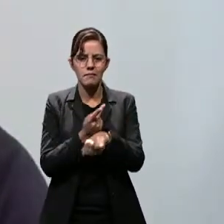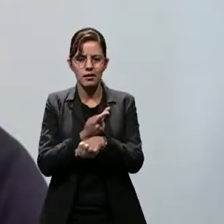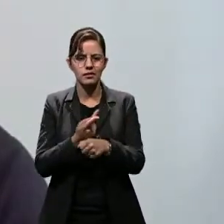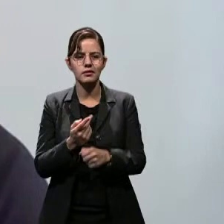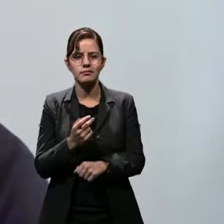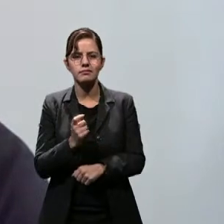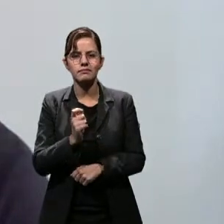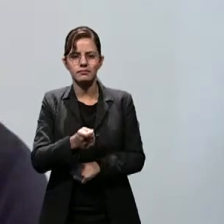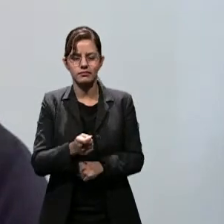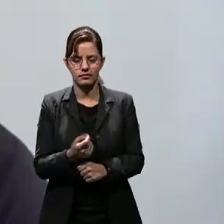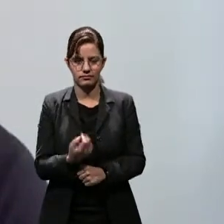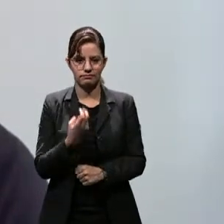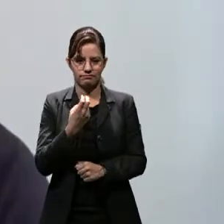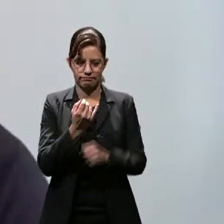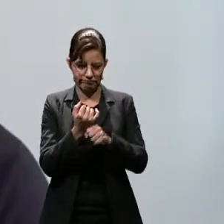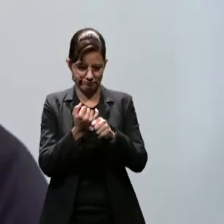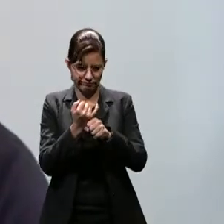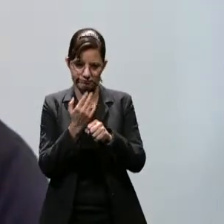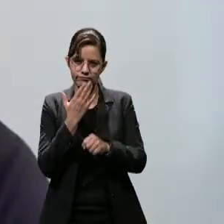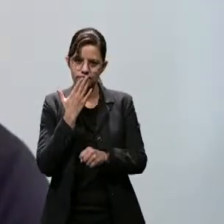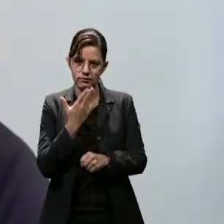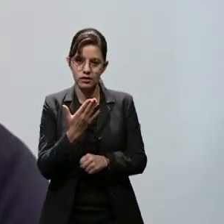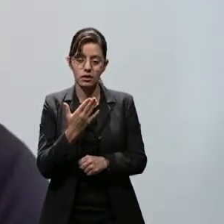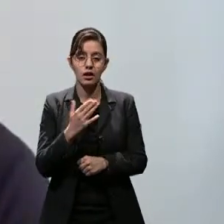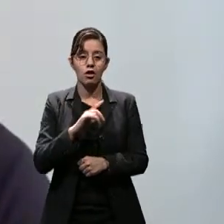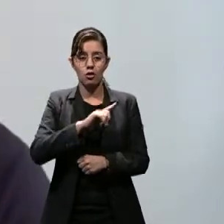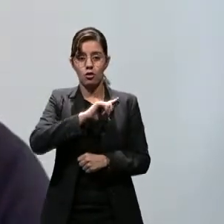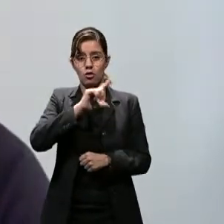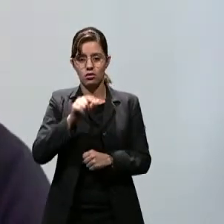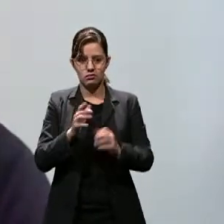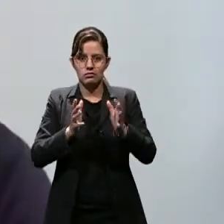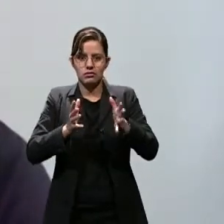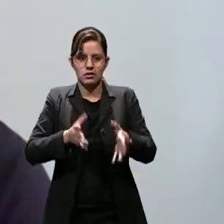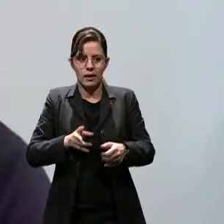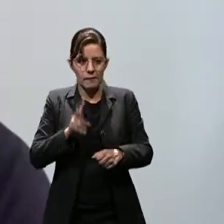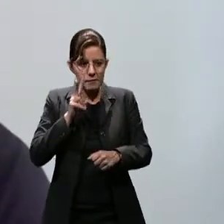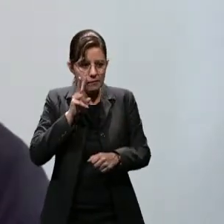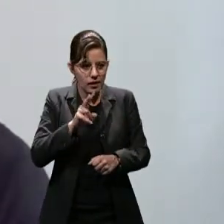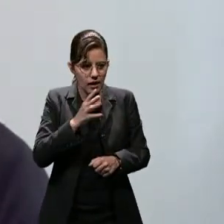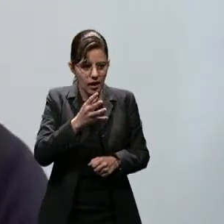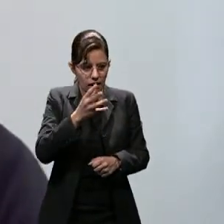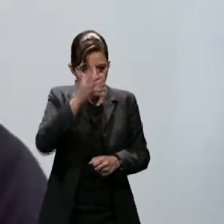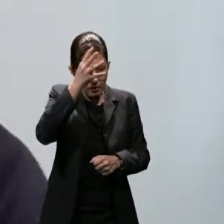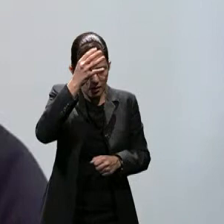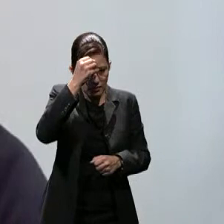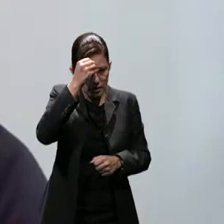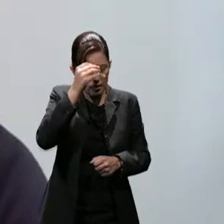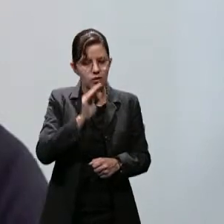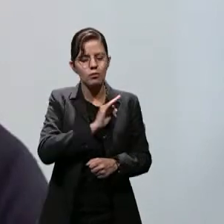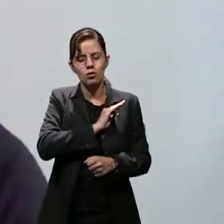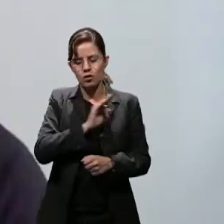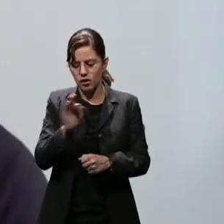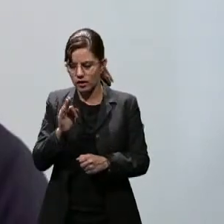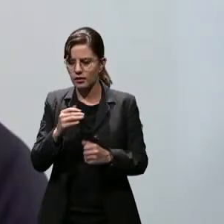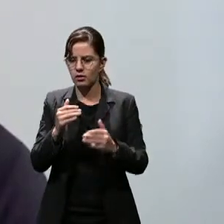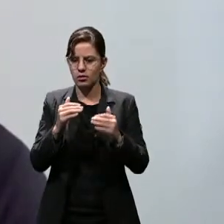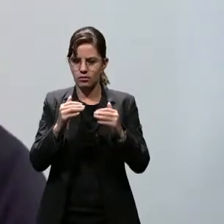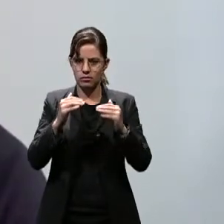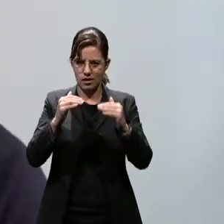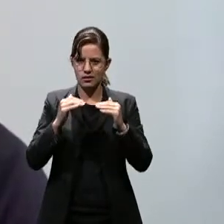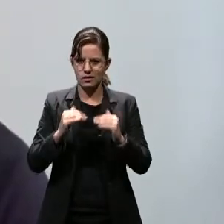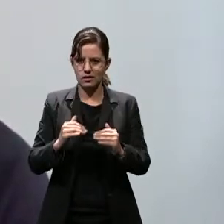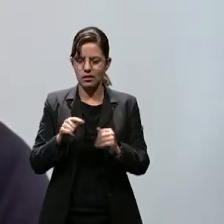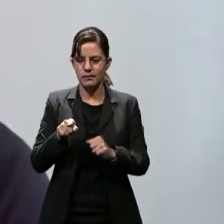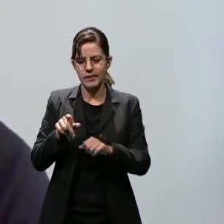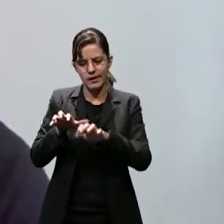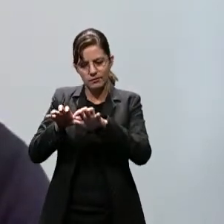the results of these evaluations allow missions to offer countries' opportunities, a roadmap